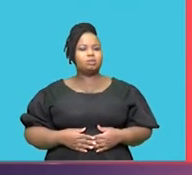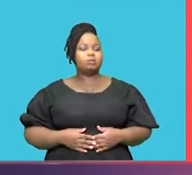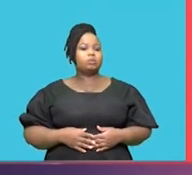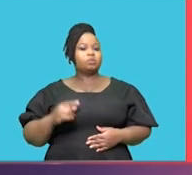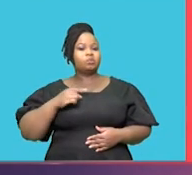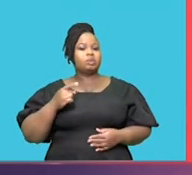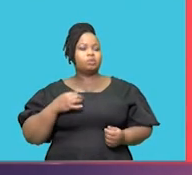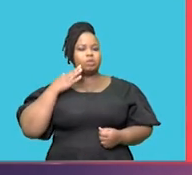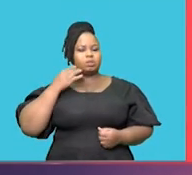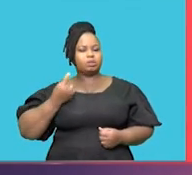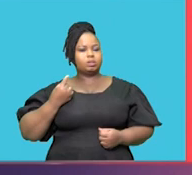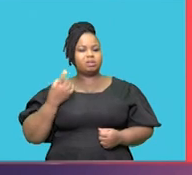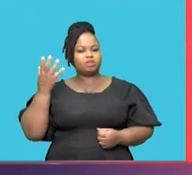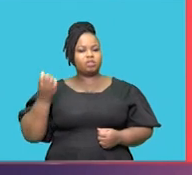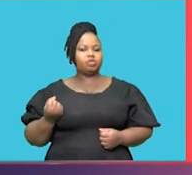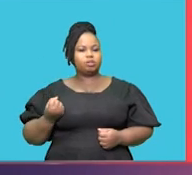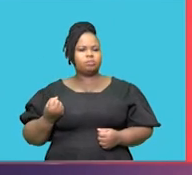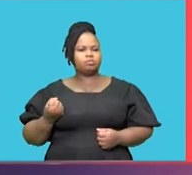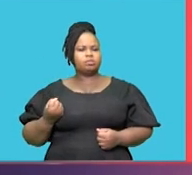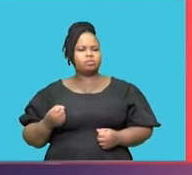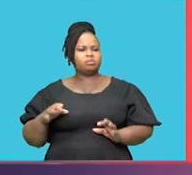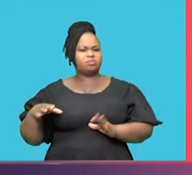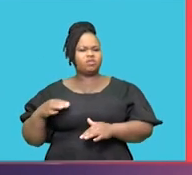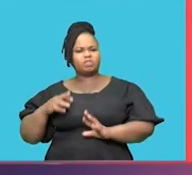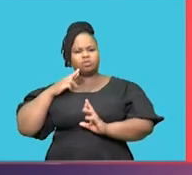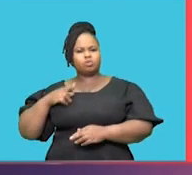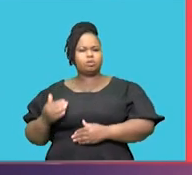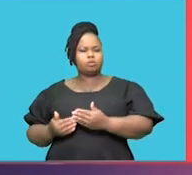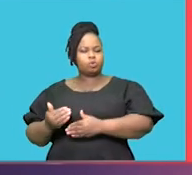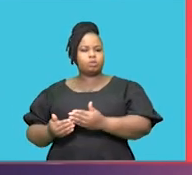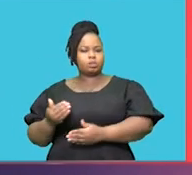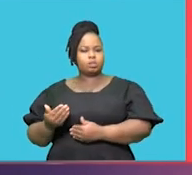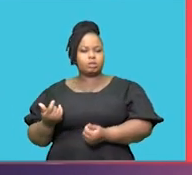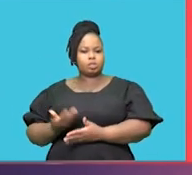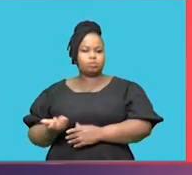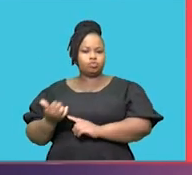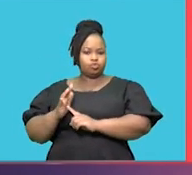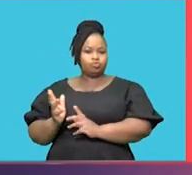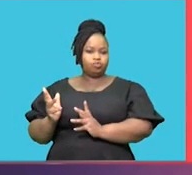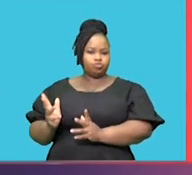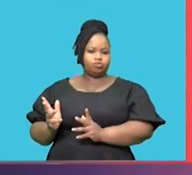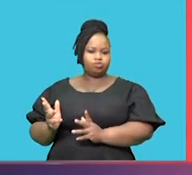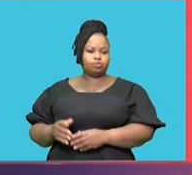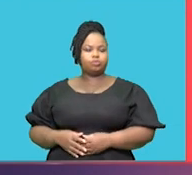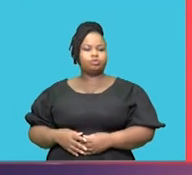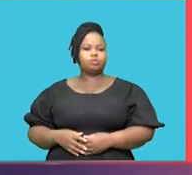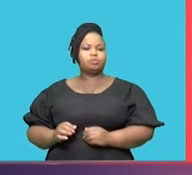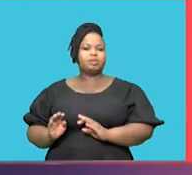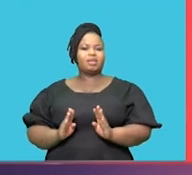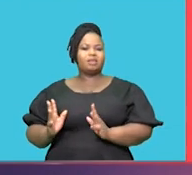pursuing self-enrichment, and classifying reports and processes that seeks to expose such callous